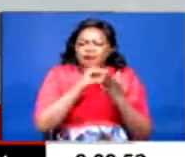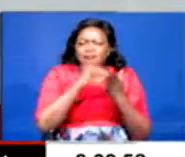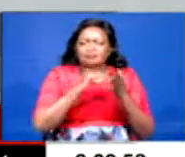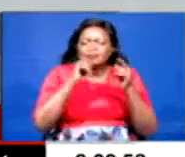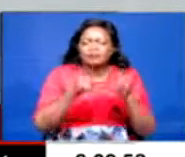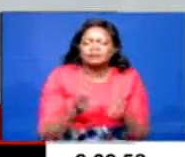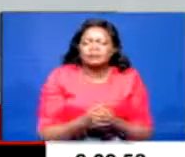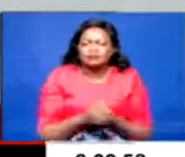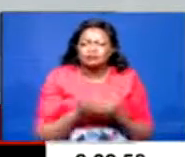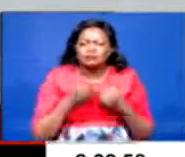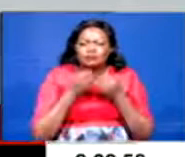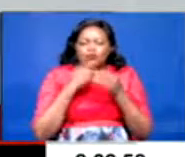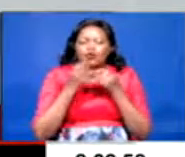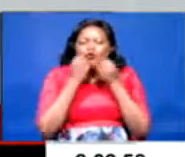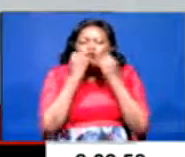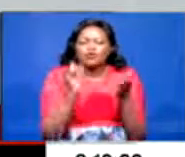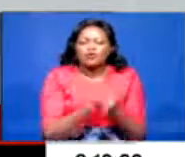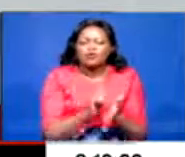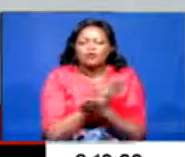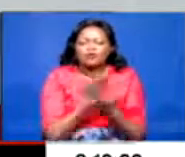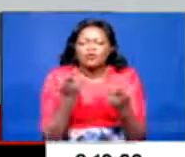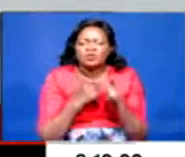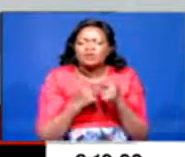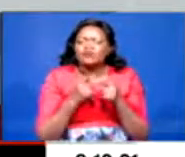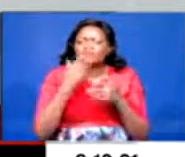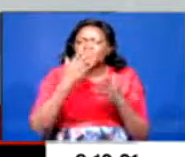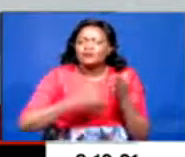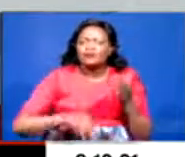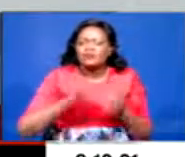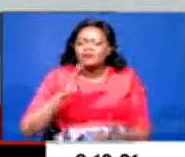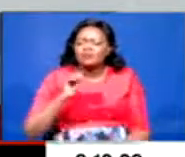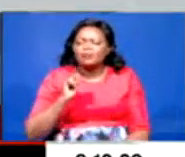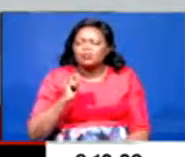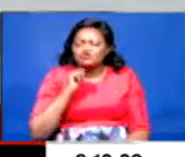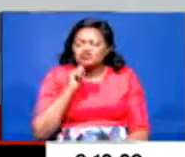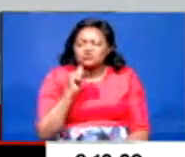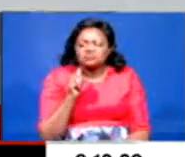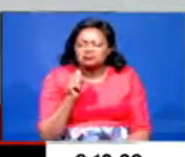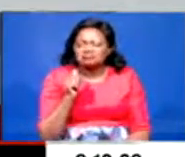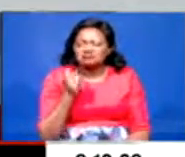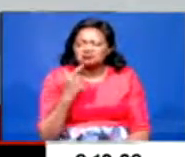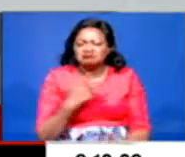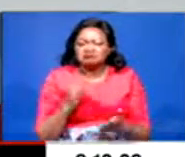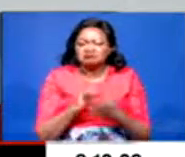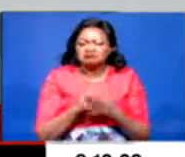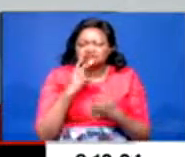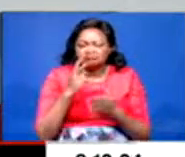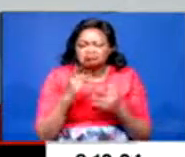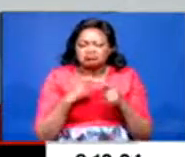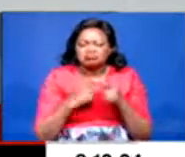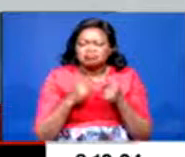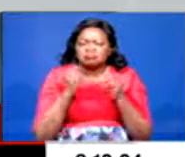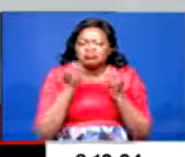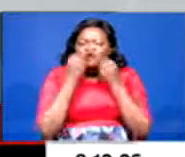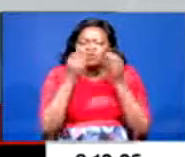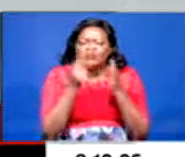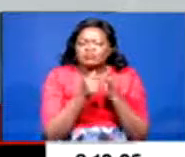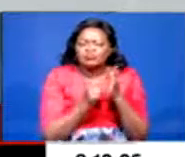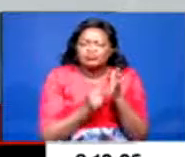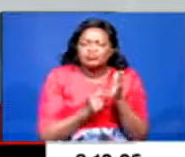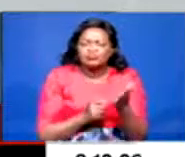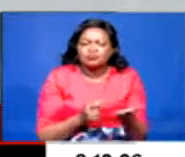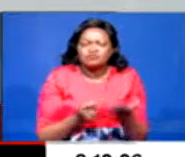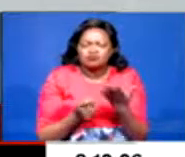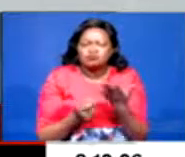your information. And the Form 34B this time is not a physical one. Once he has entered all your information, it auto-generates the